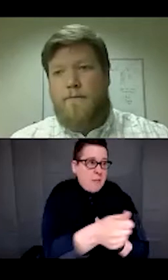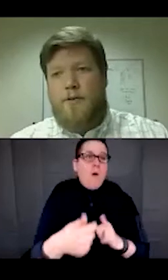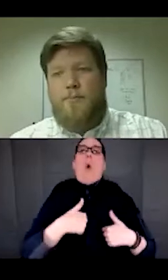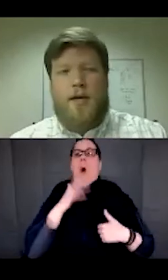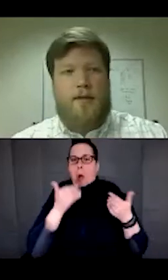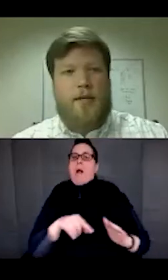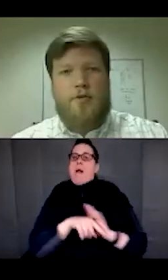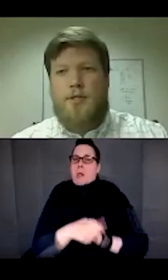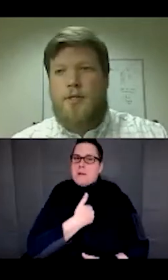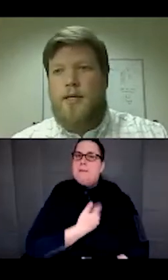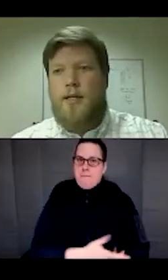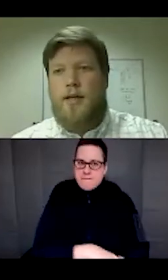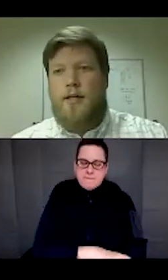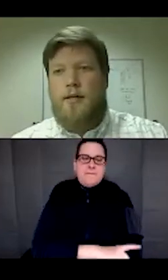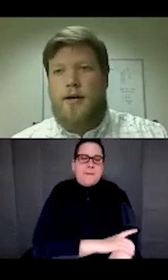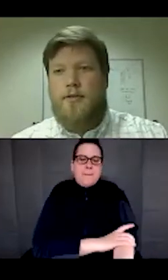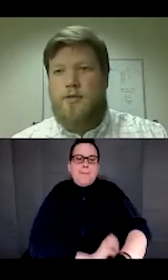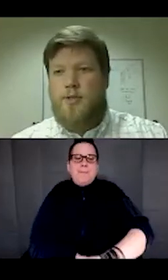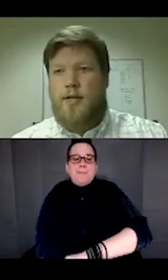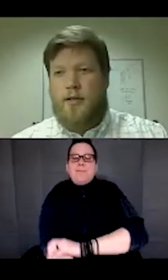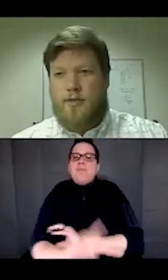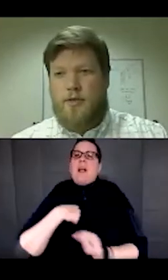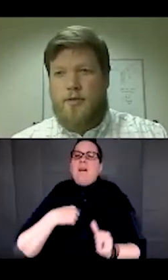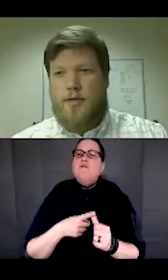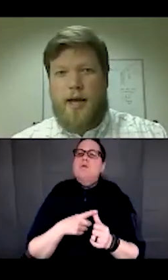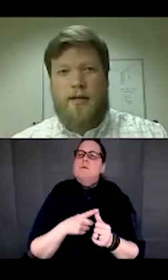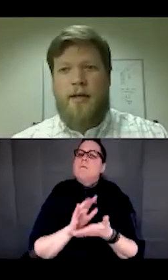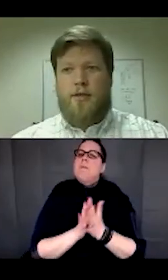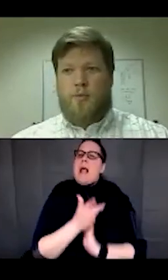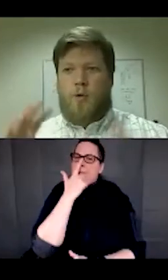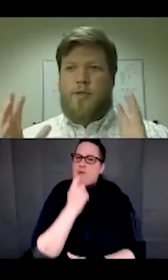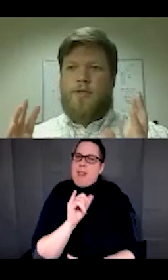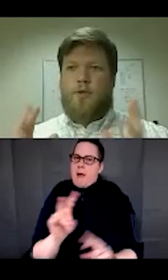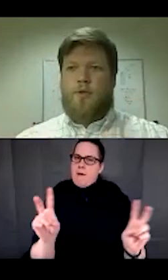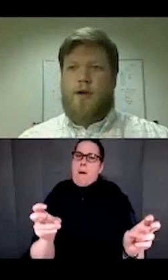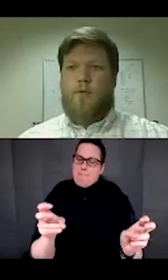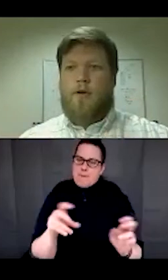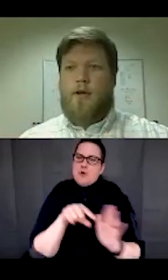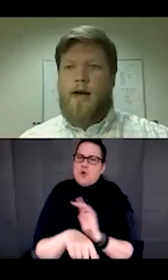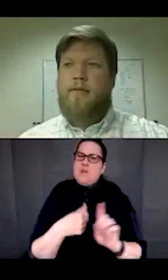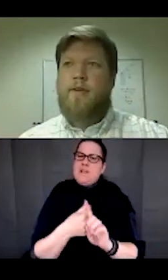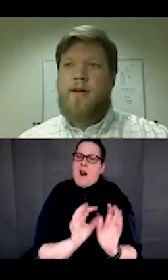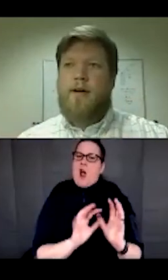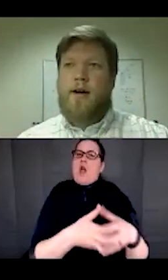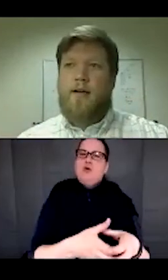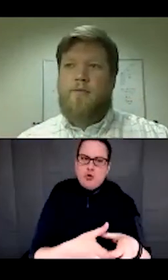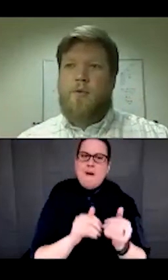I first became interested in suicide clusters and the role that the social network could have for